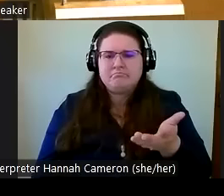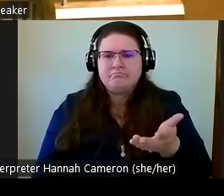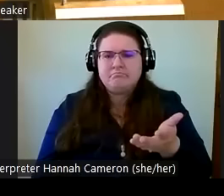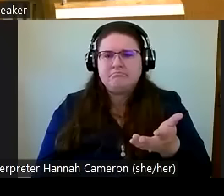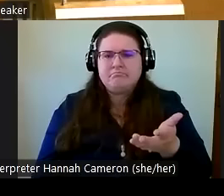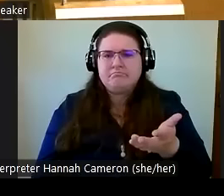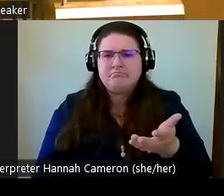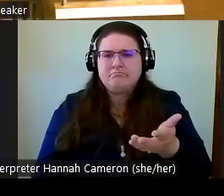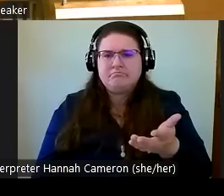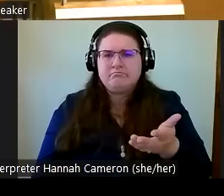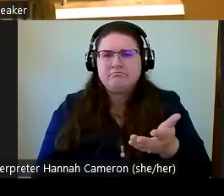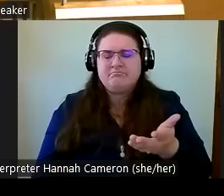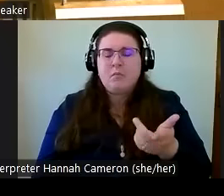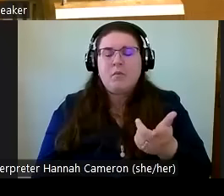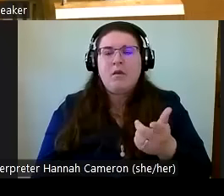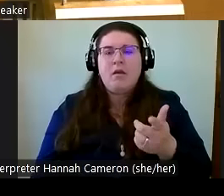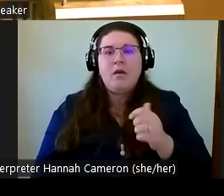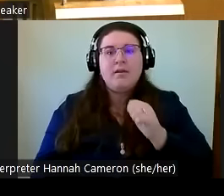real obvious